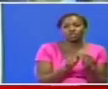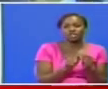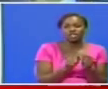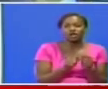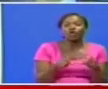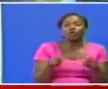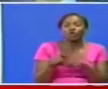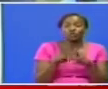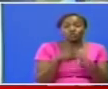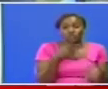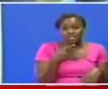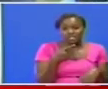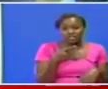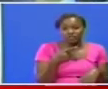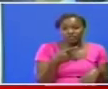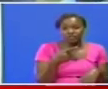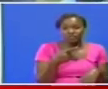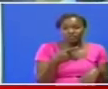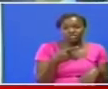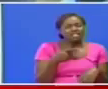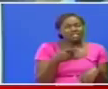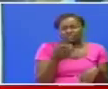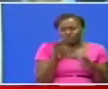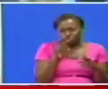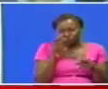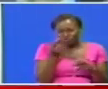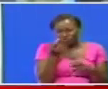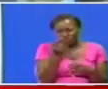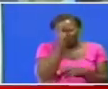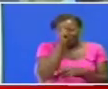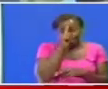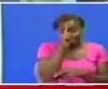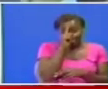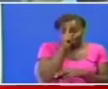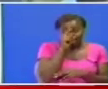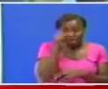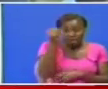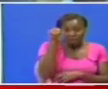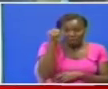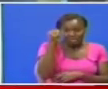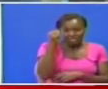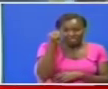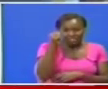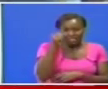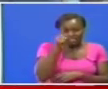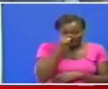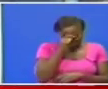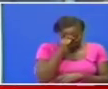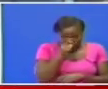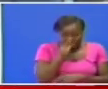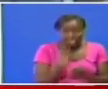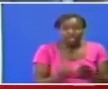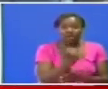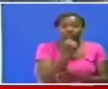also say, a group of real, serious party adherents have even launched